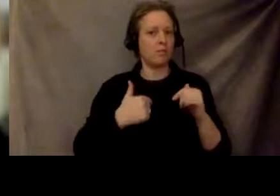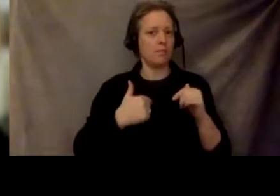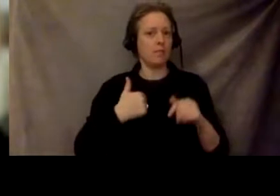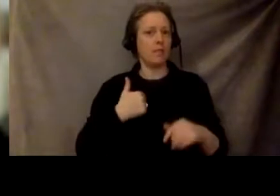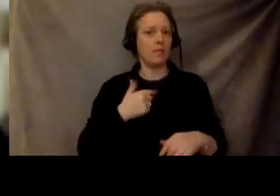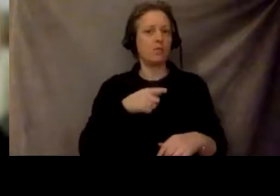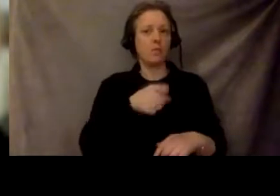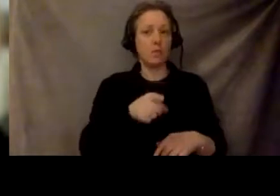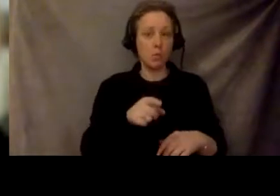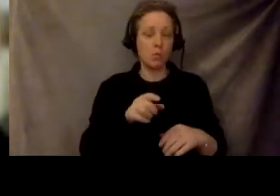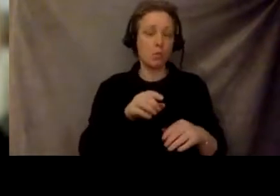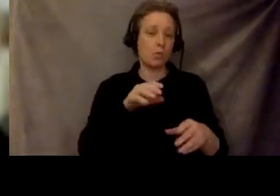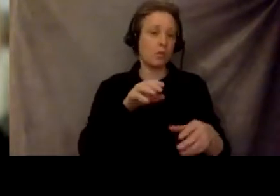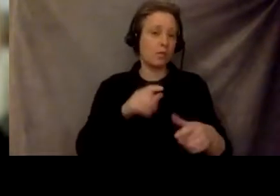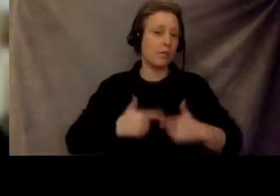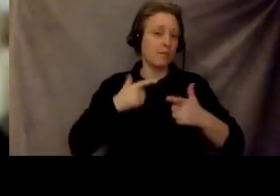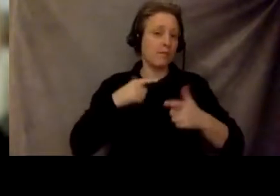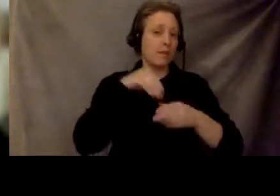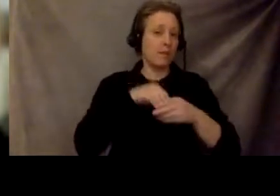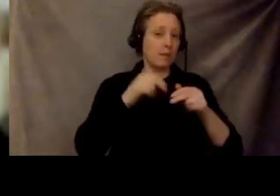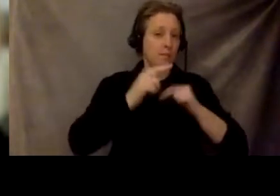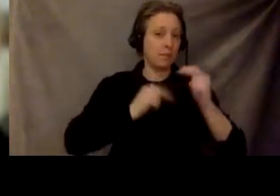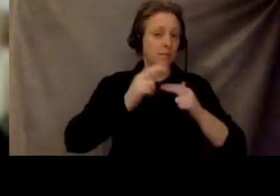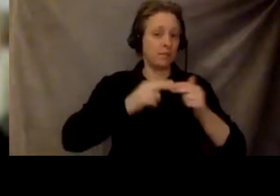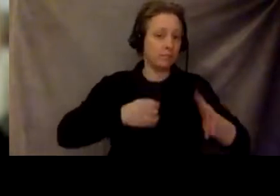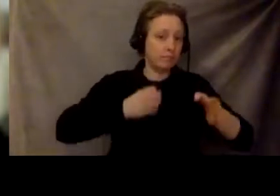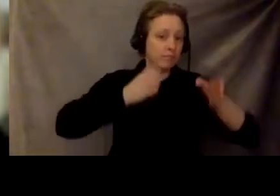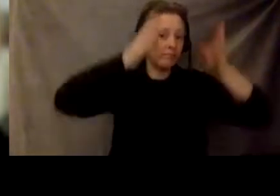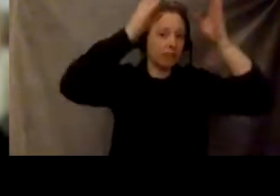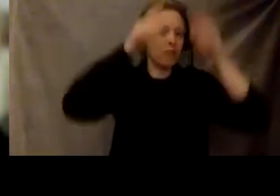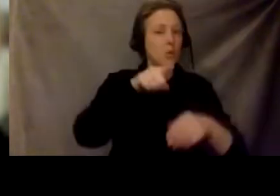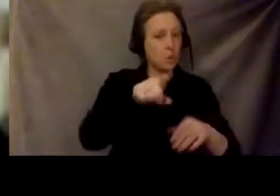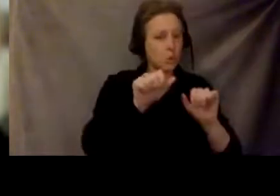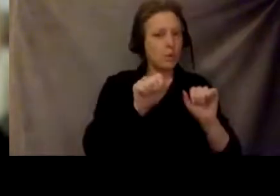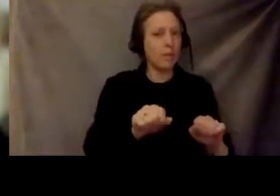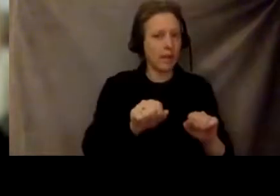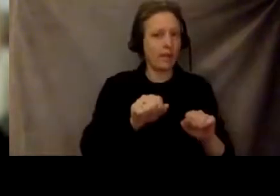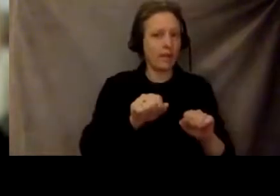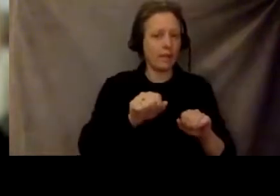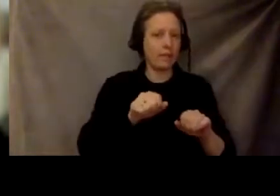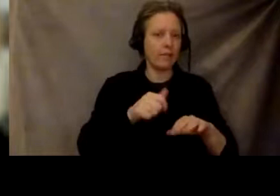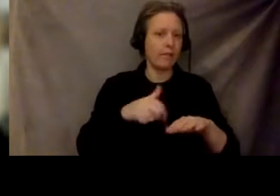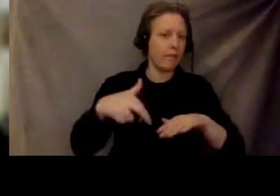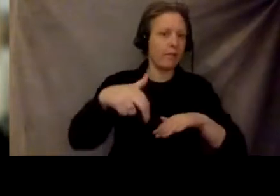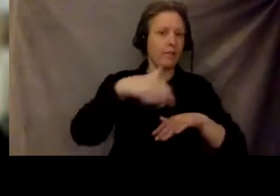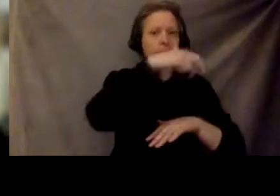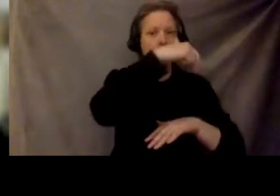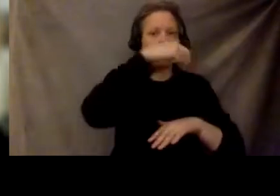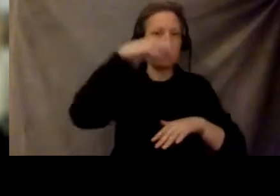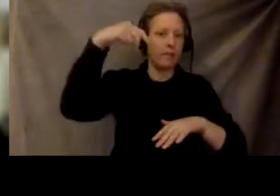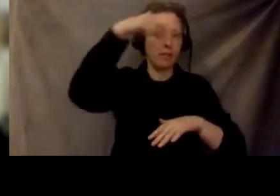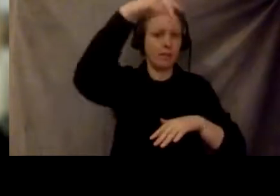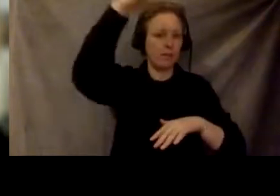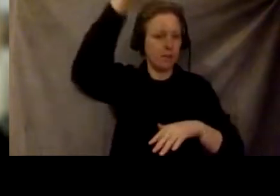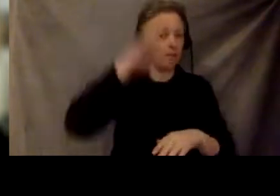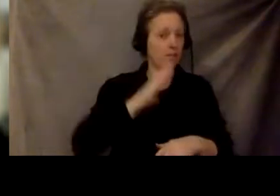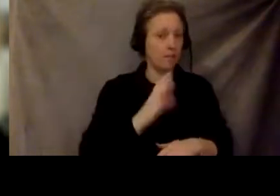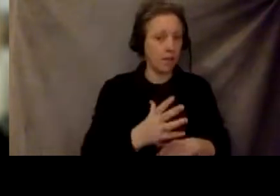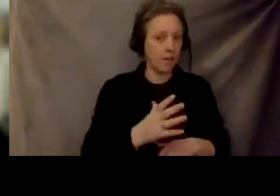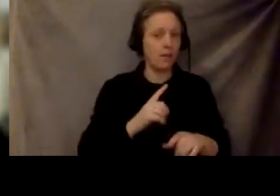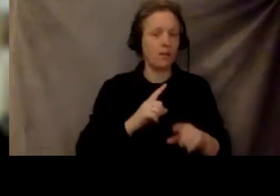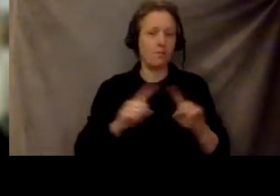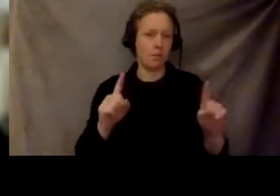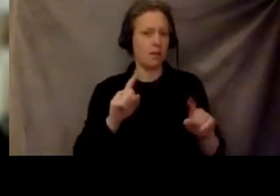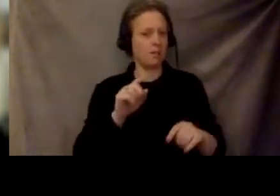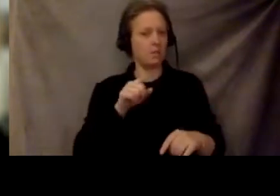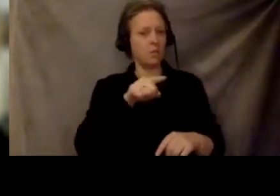stairs. Now take yourself 40 years out and say, are you going to want to pull into your garage on the first level, walk up to your living room on the second, and